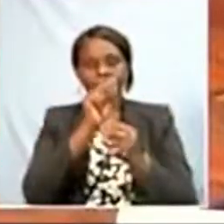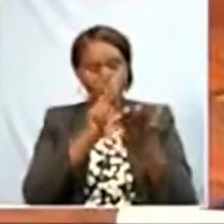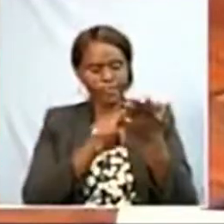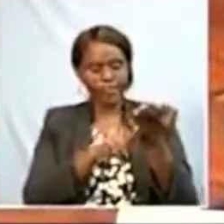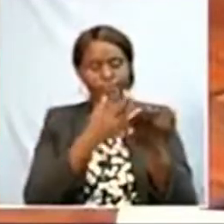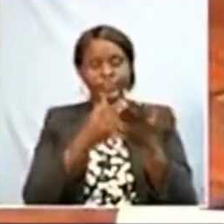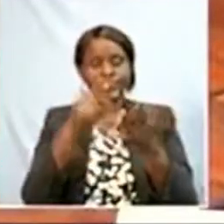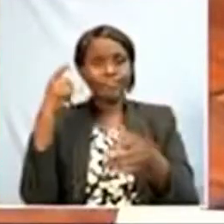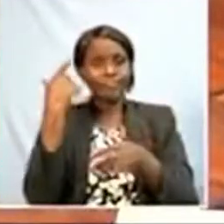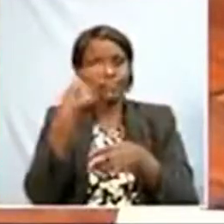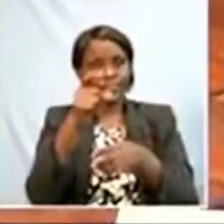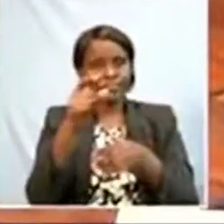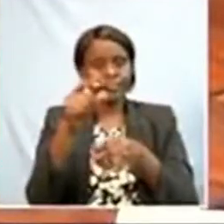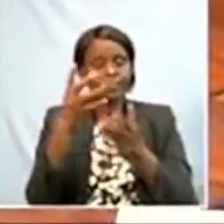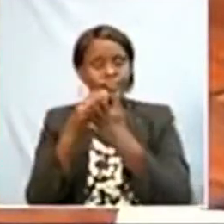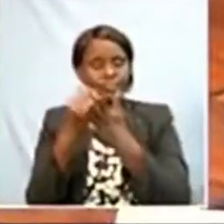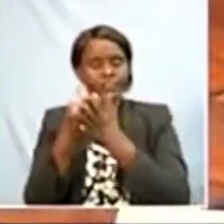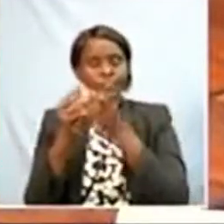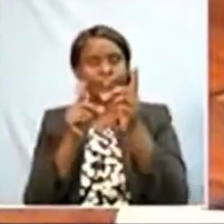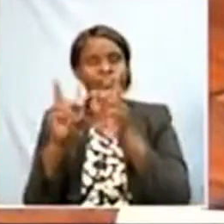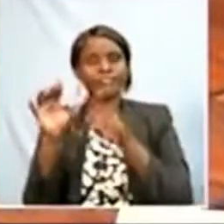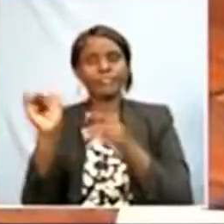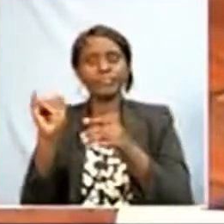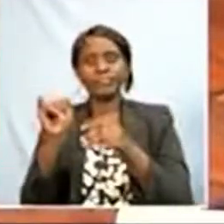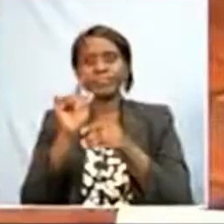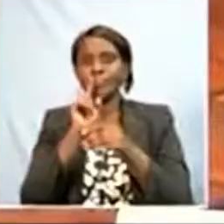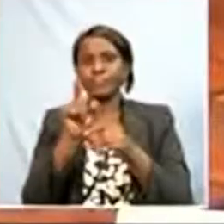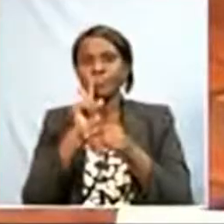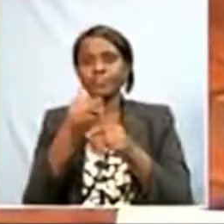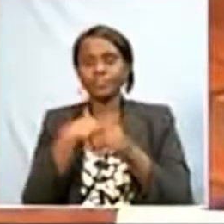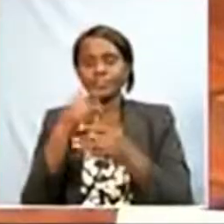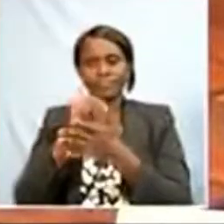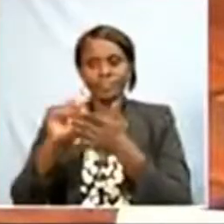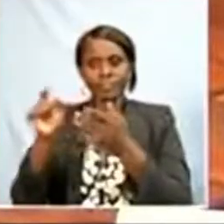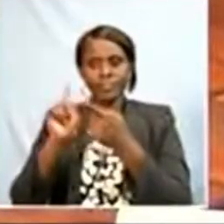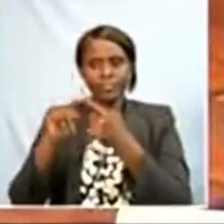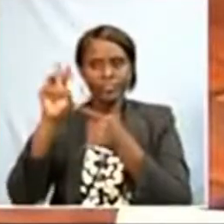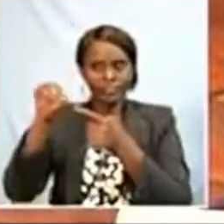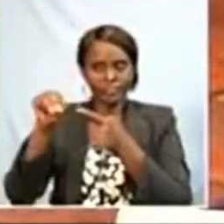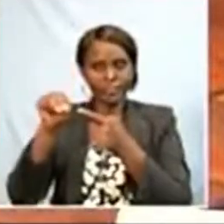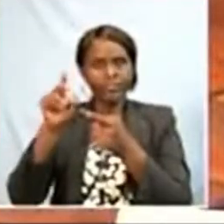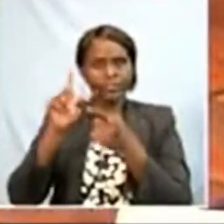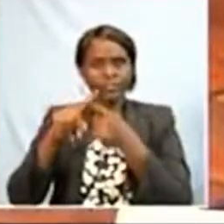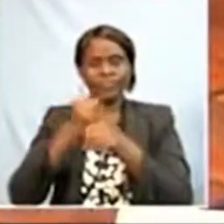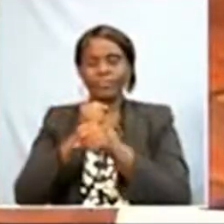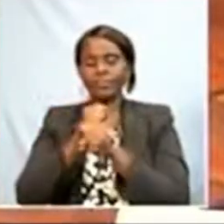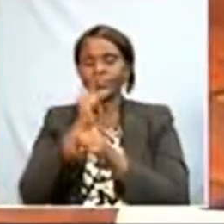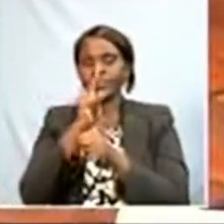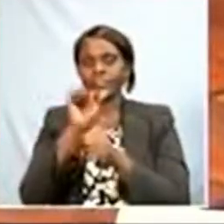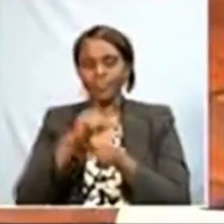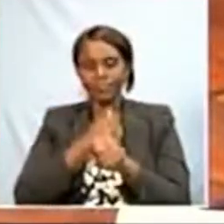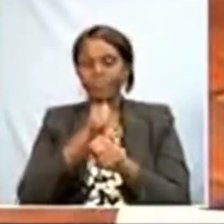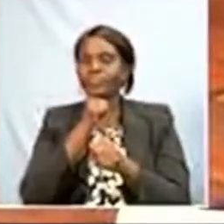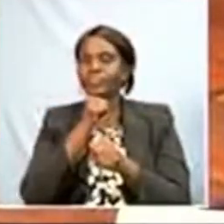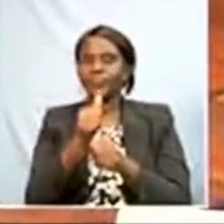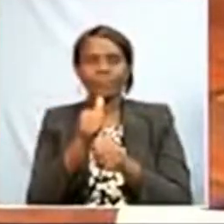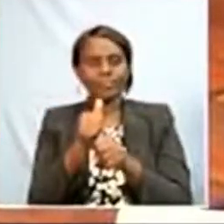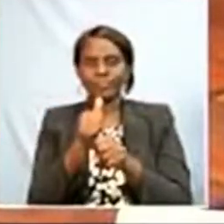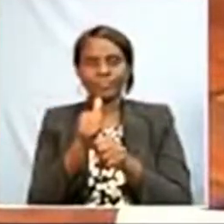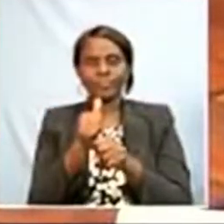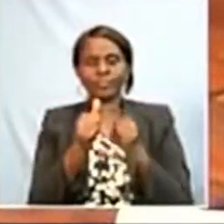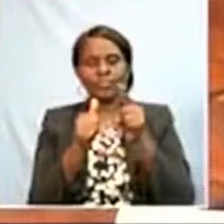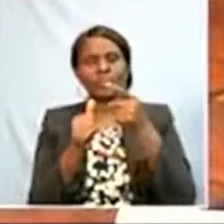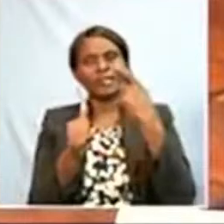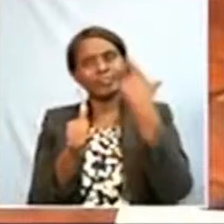you charged the finance director? Yes, Chair, I've written to him to ensure that we don't Have